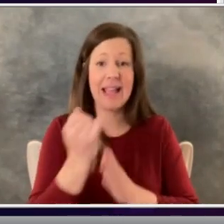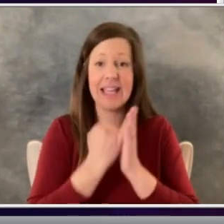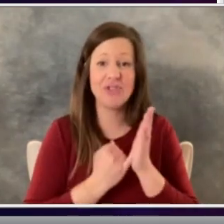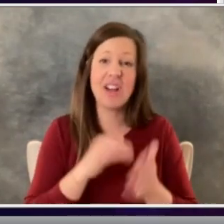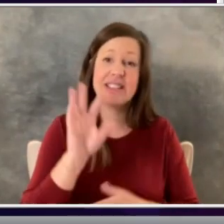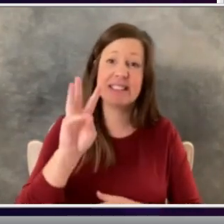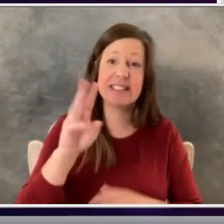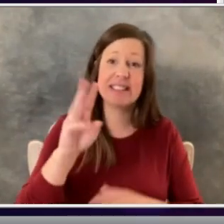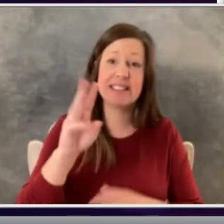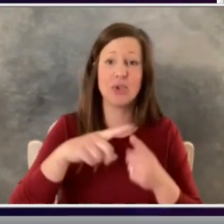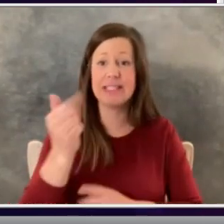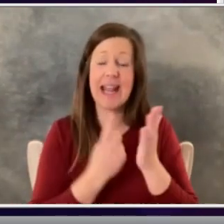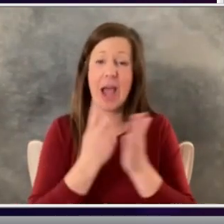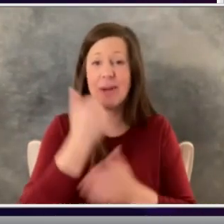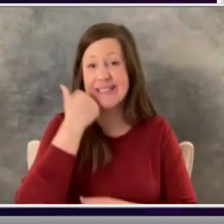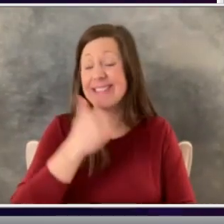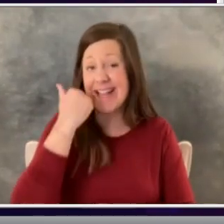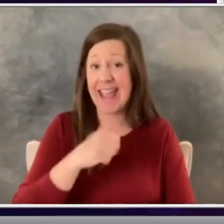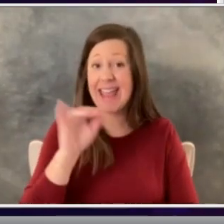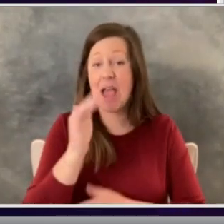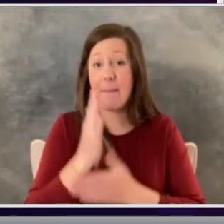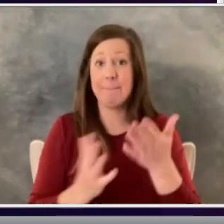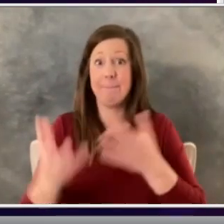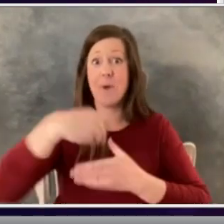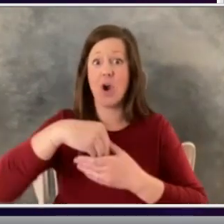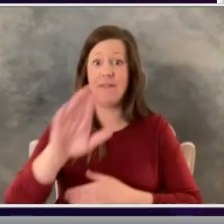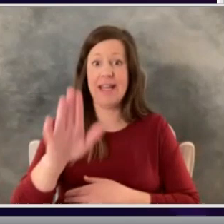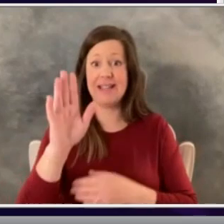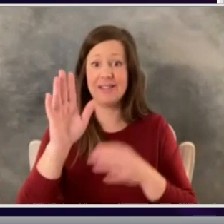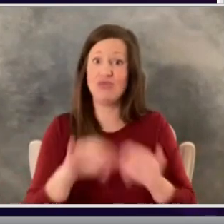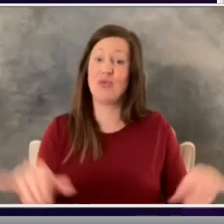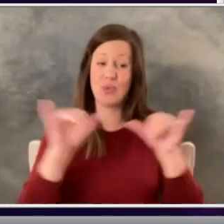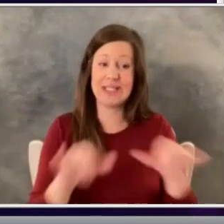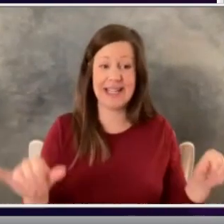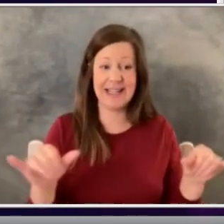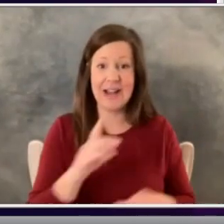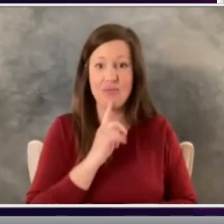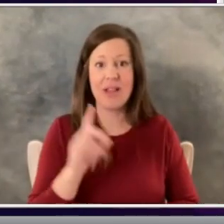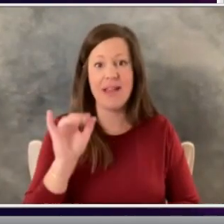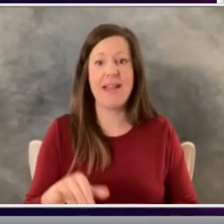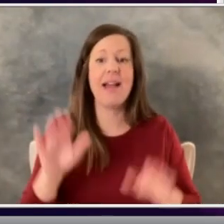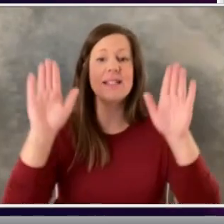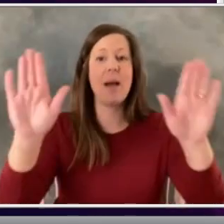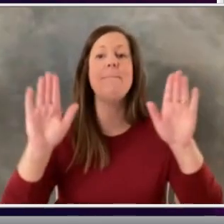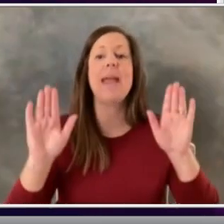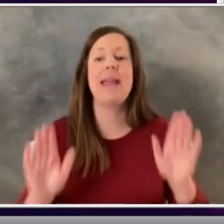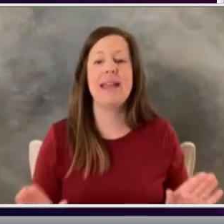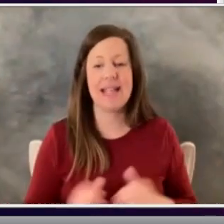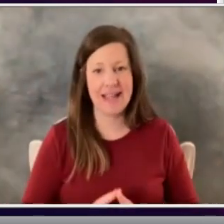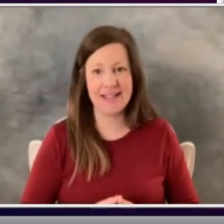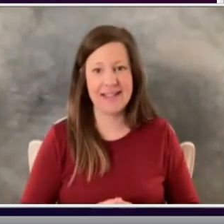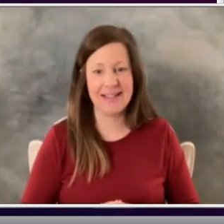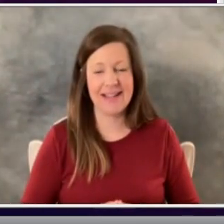day as part of his daily routine. And to me, that is amazing. It's